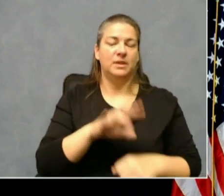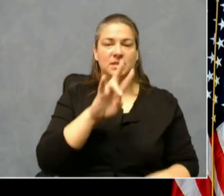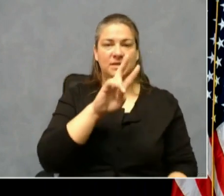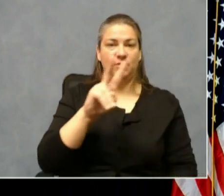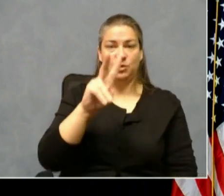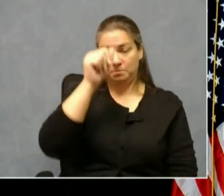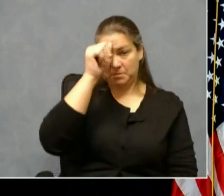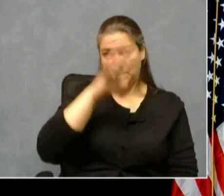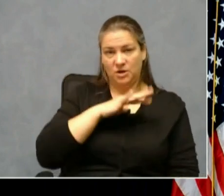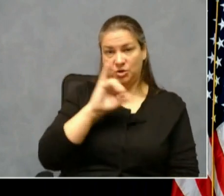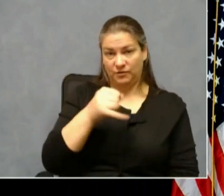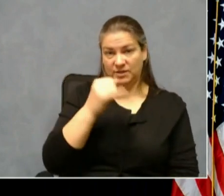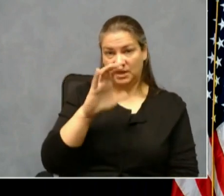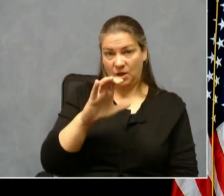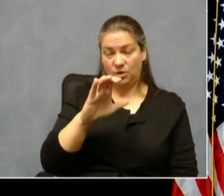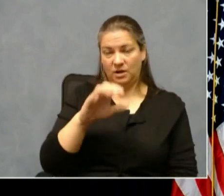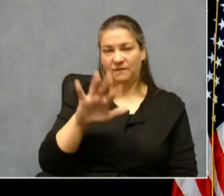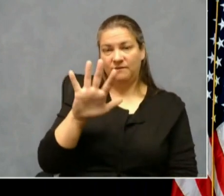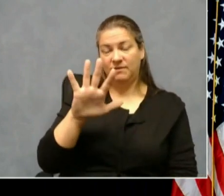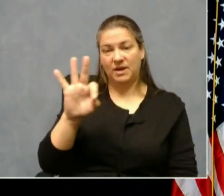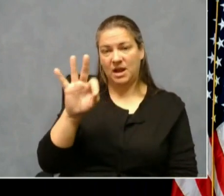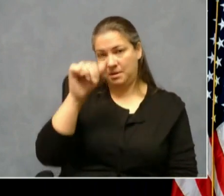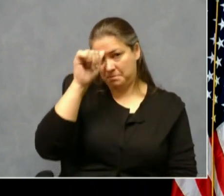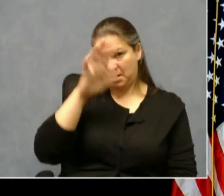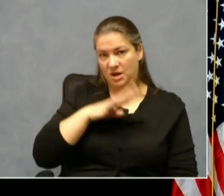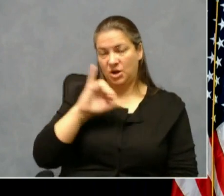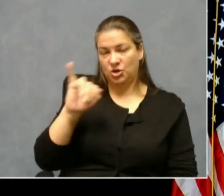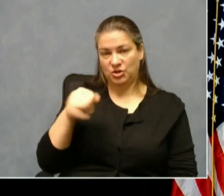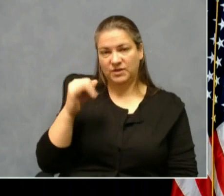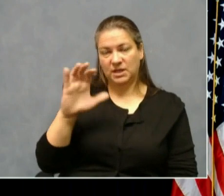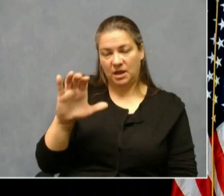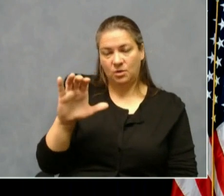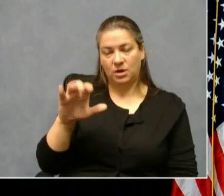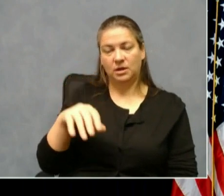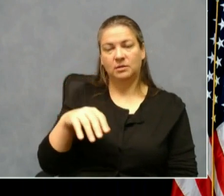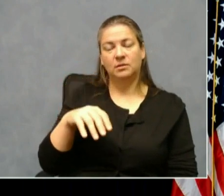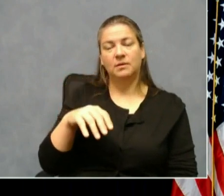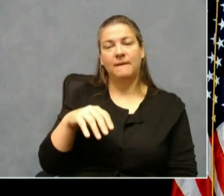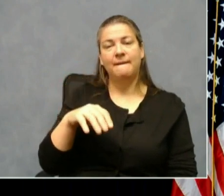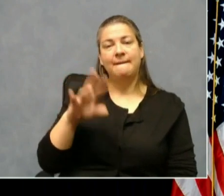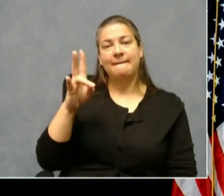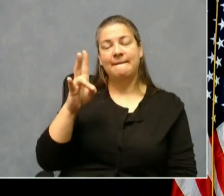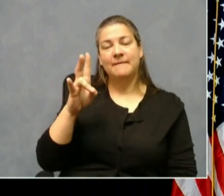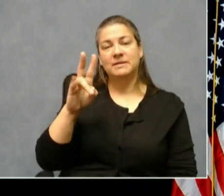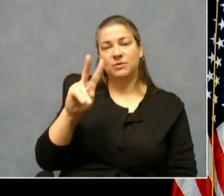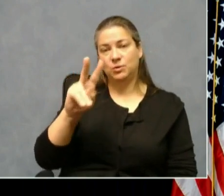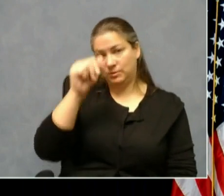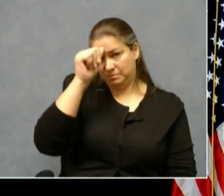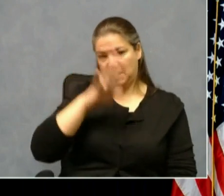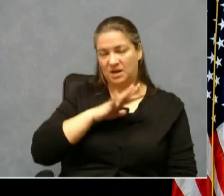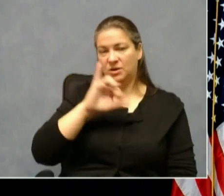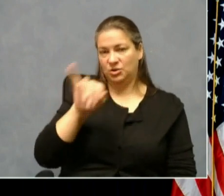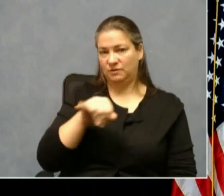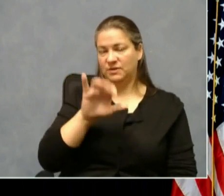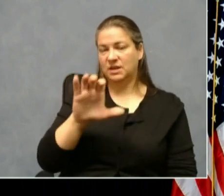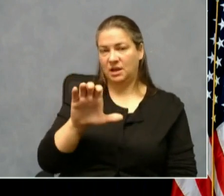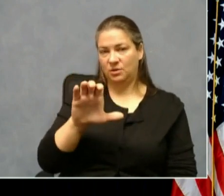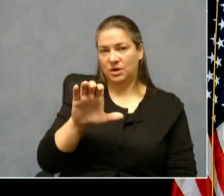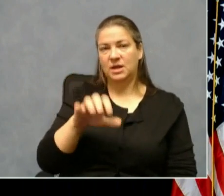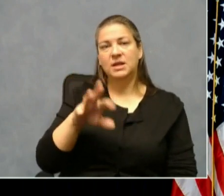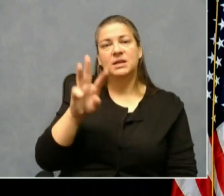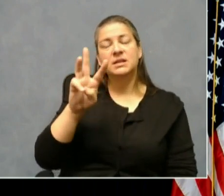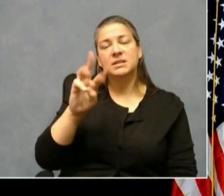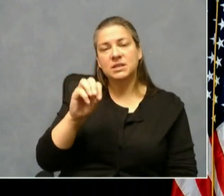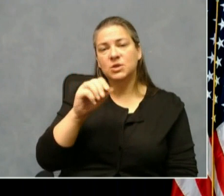County, a 59-year-old man from Jefferson County, a 72-year-old man from Jefferson, a 60-year-old woman